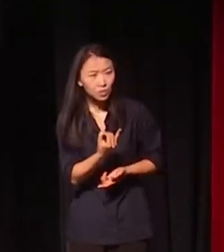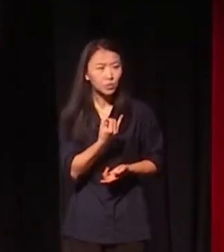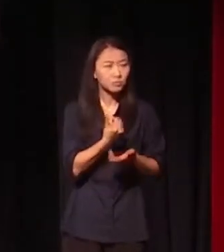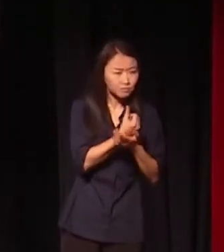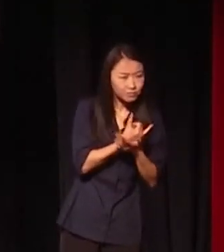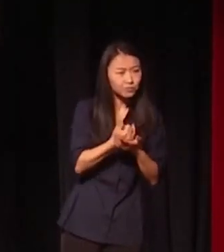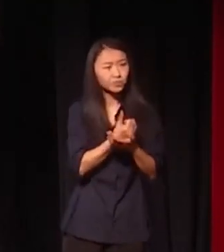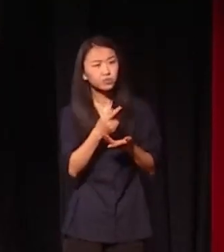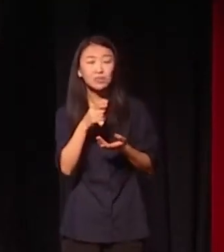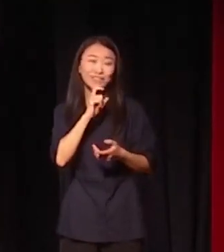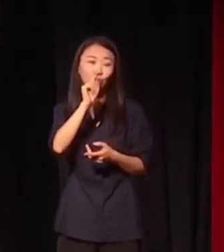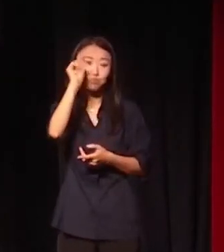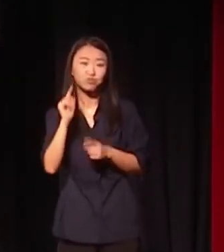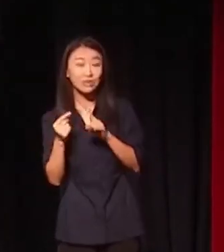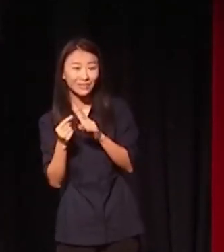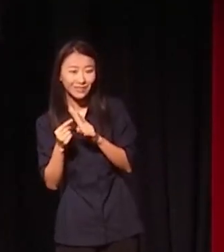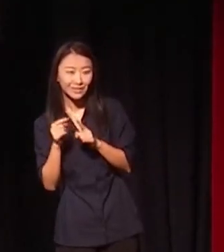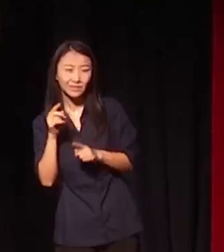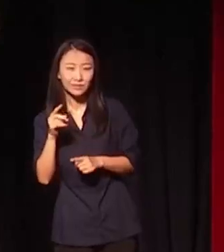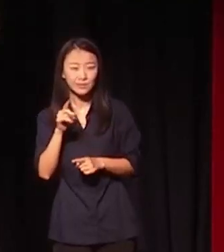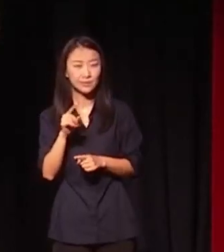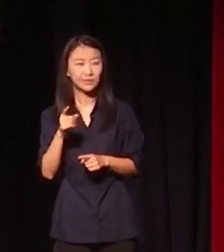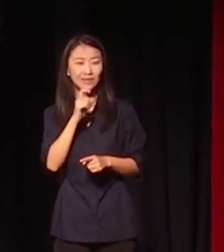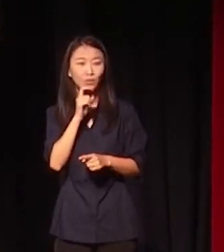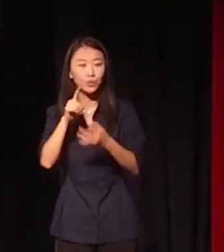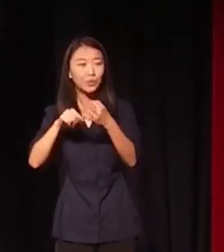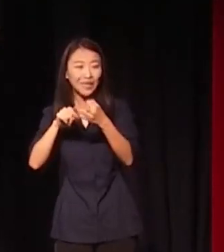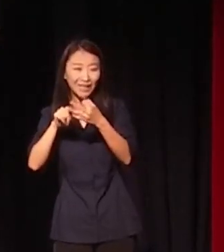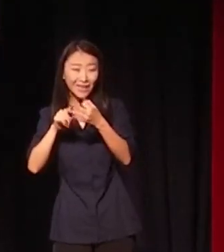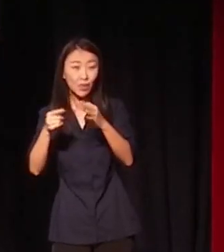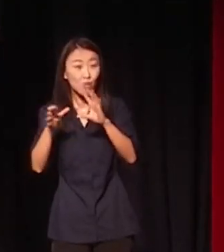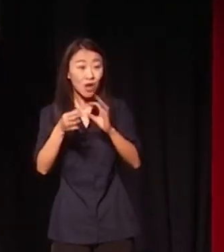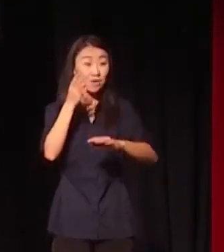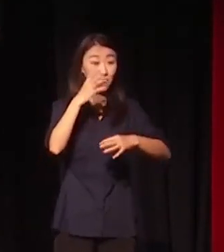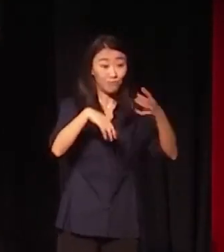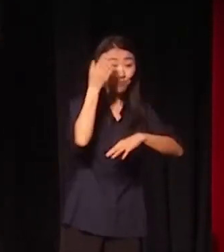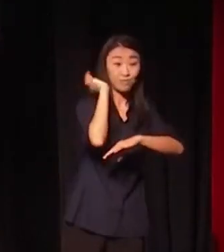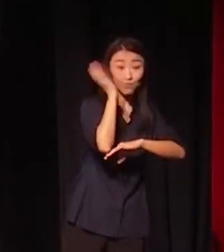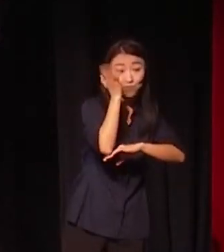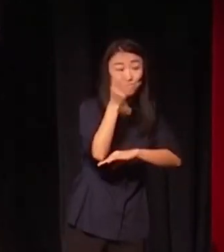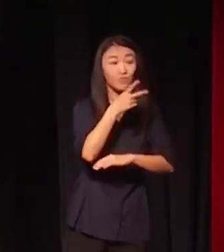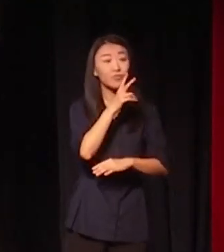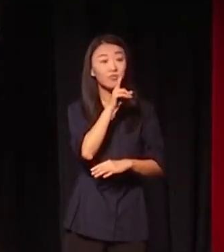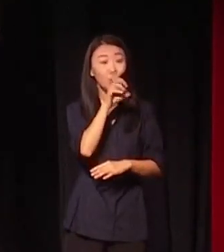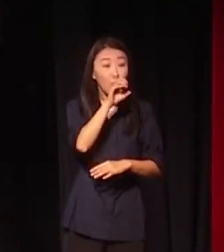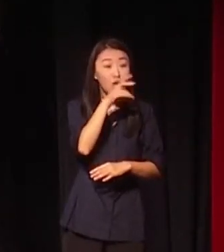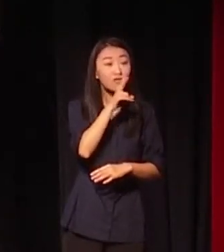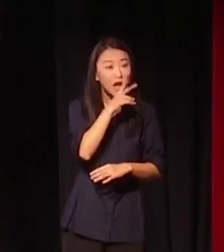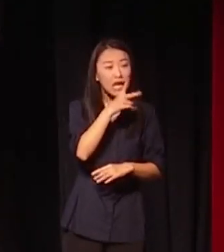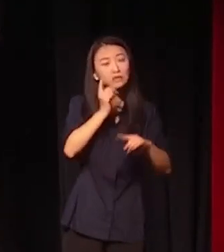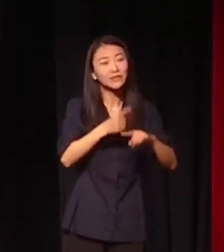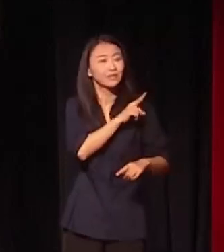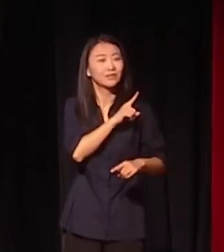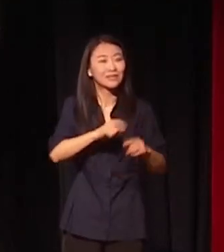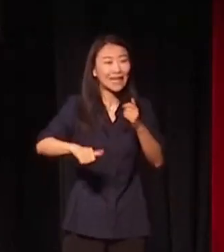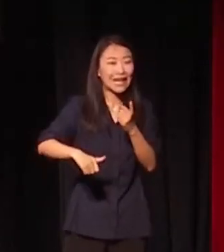for example, people would be very familiar with Danica Seleskovic's early work on conference interpreting, which was very much based on her